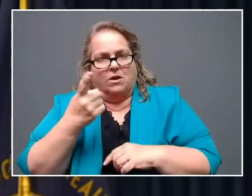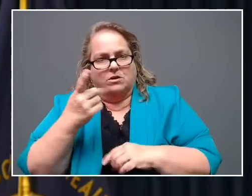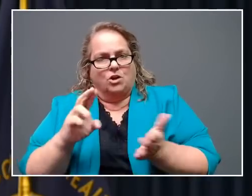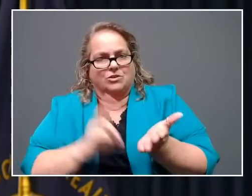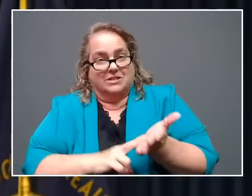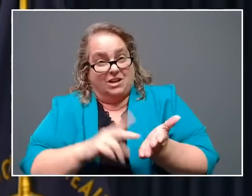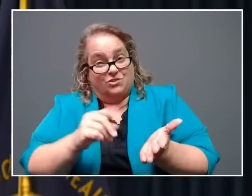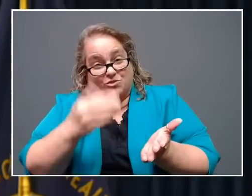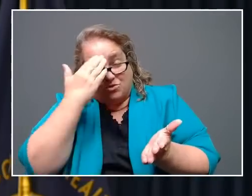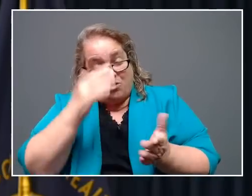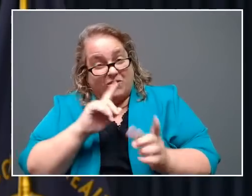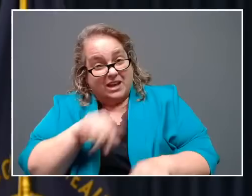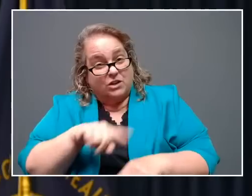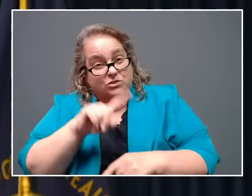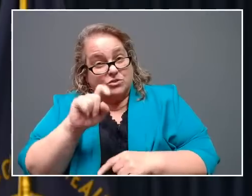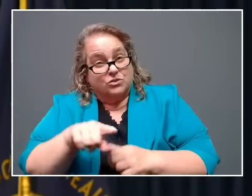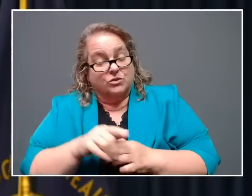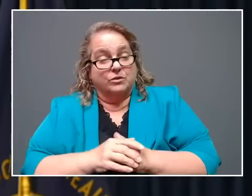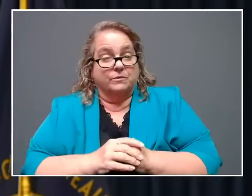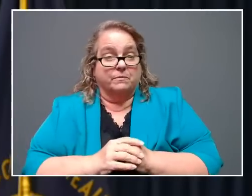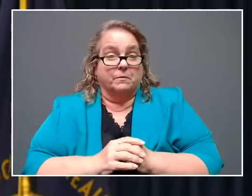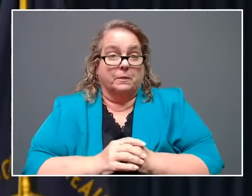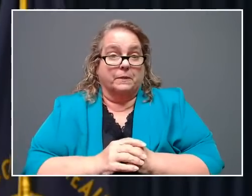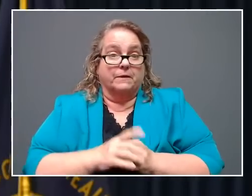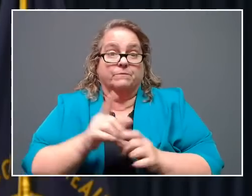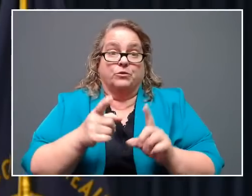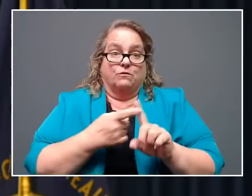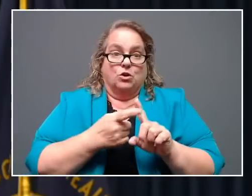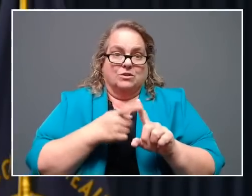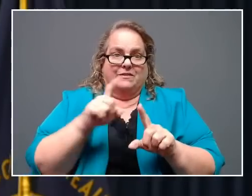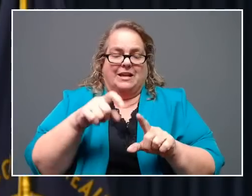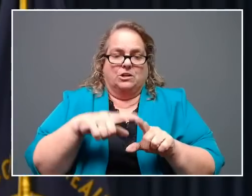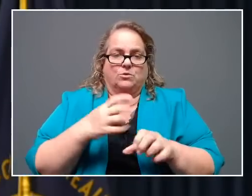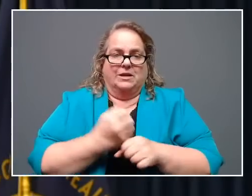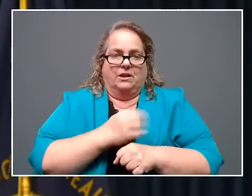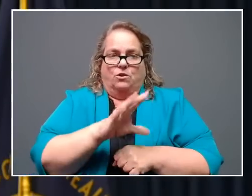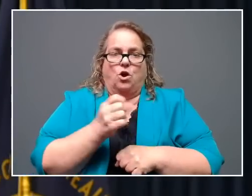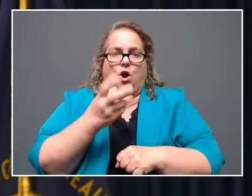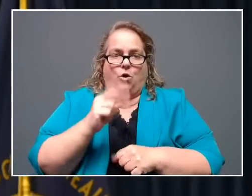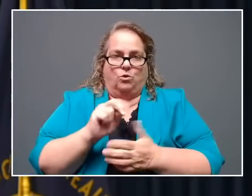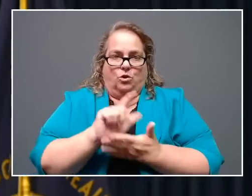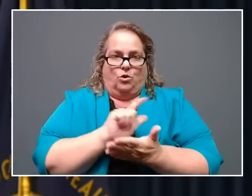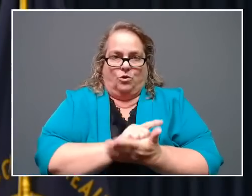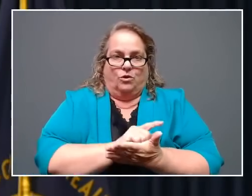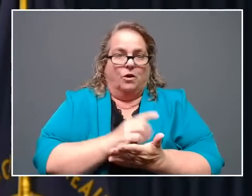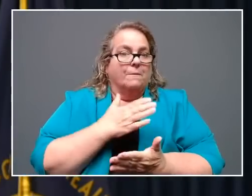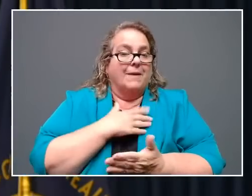Thank you. Well, first they need to get their own counsel. My law degree is frozen.